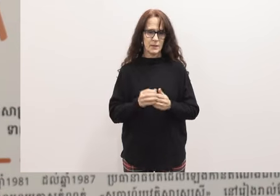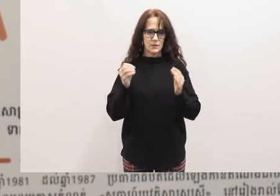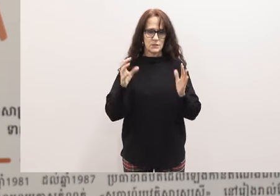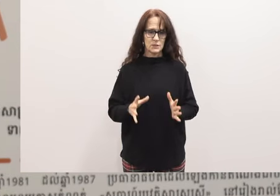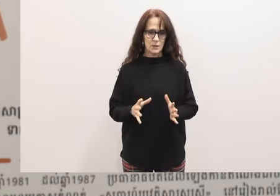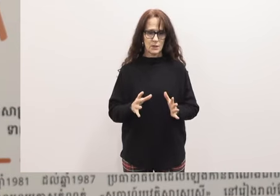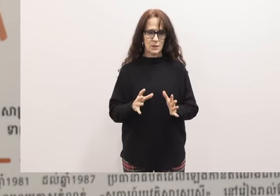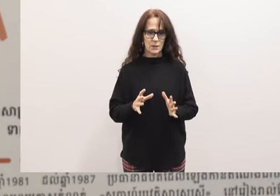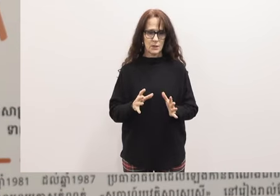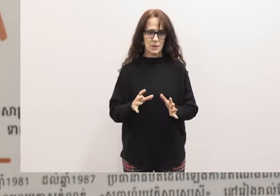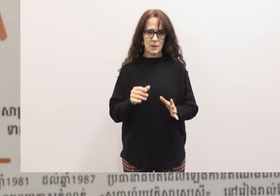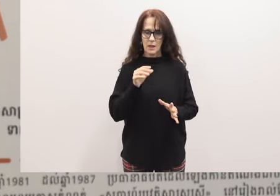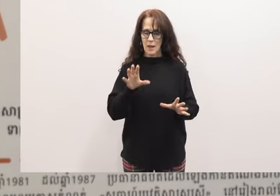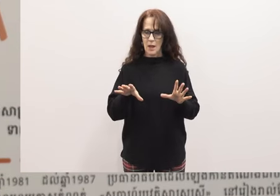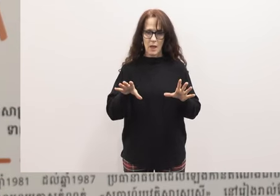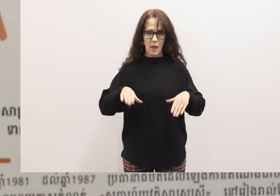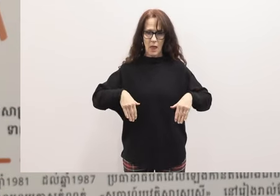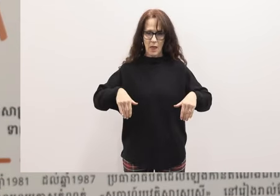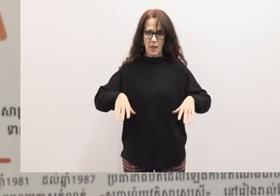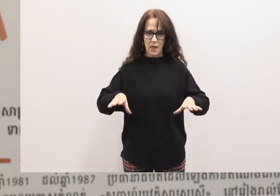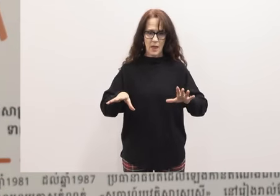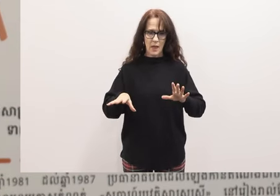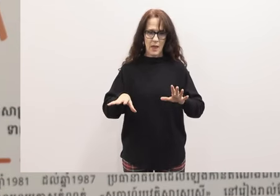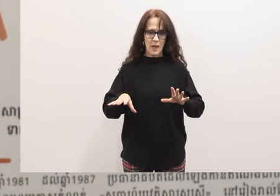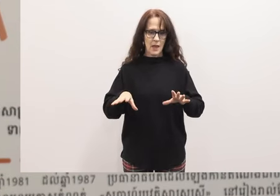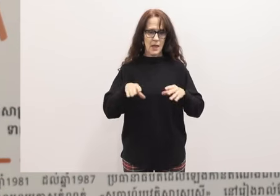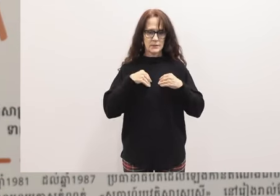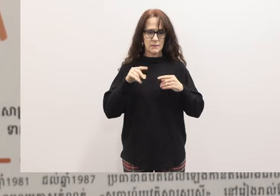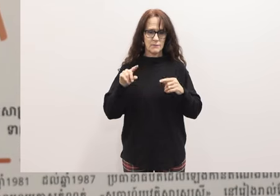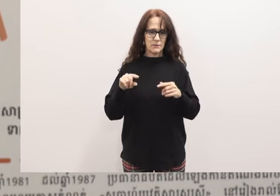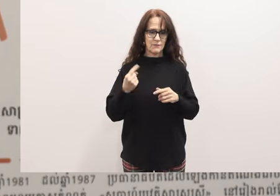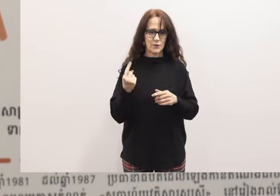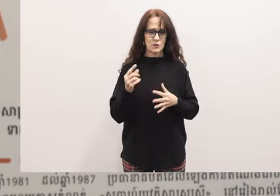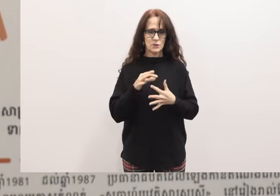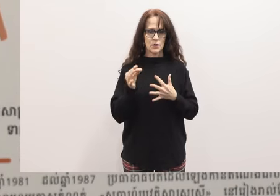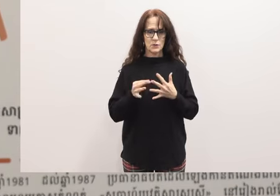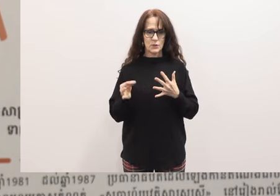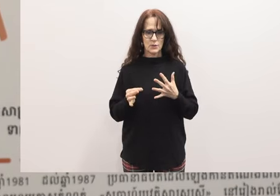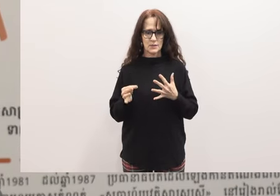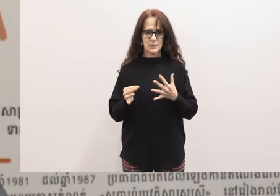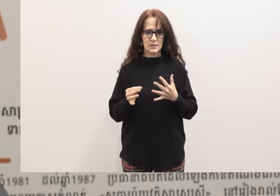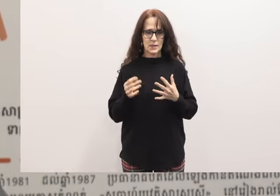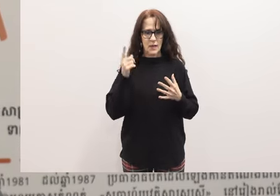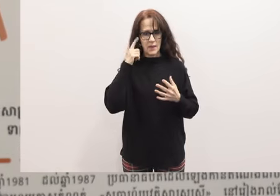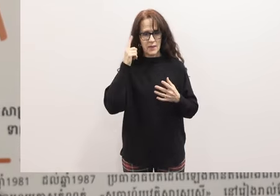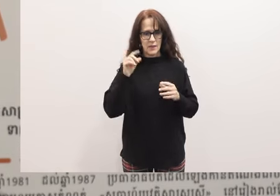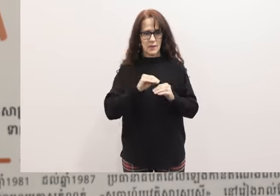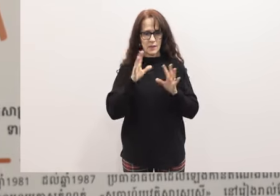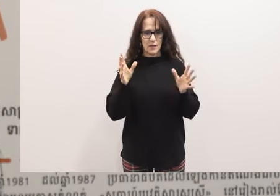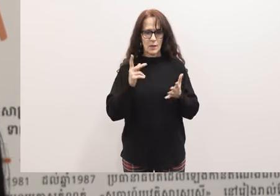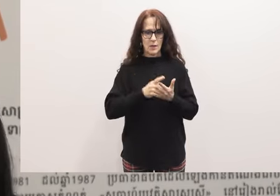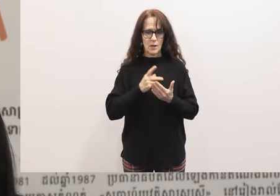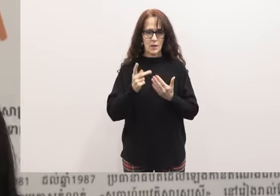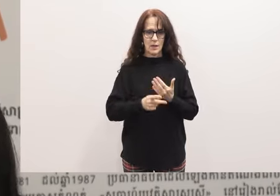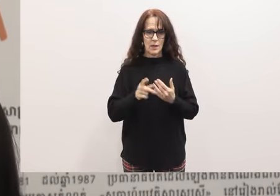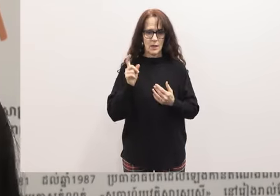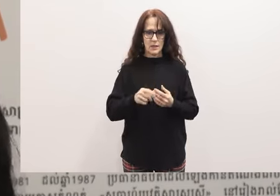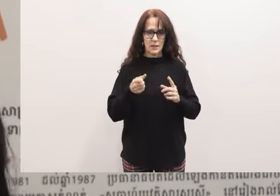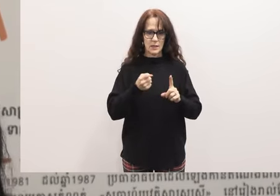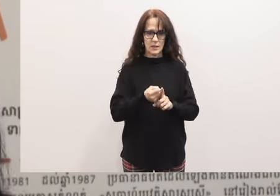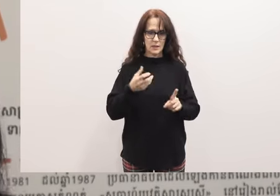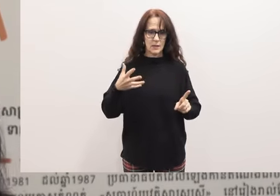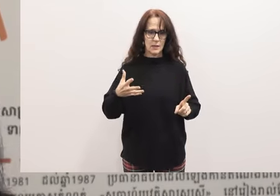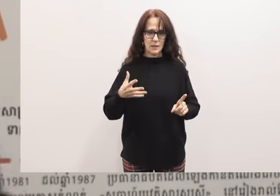who are not accepted to their first choice school program, I think it's clear that there are programs that need